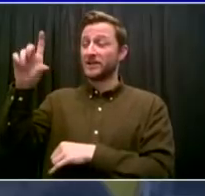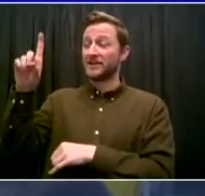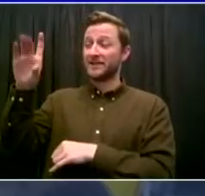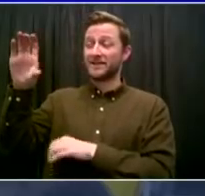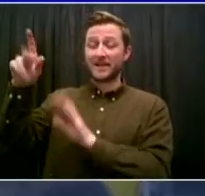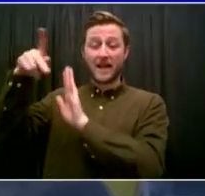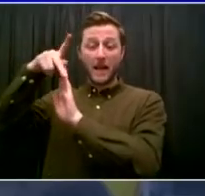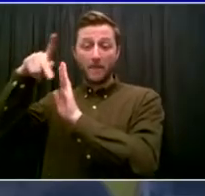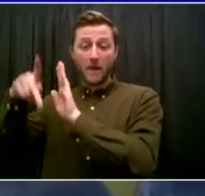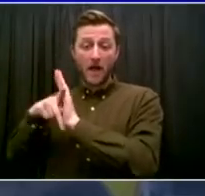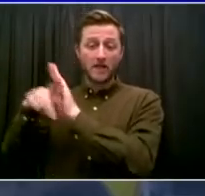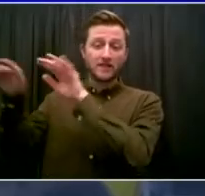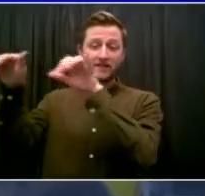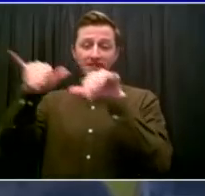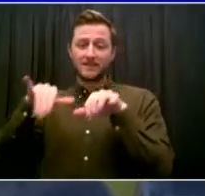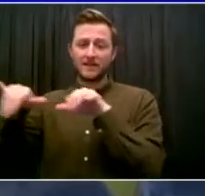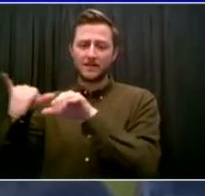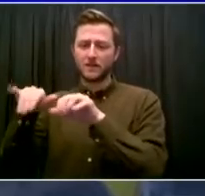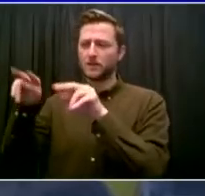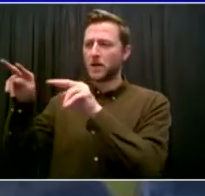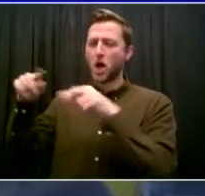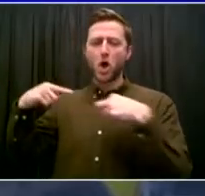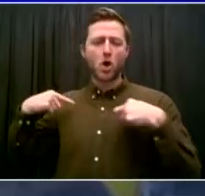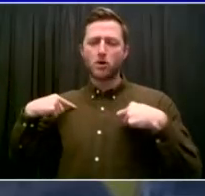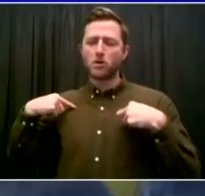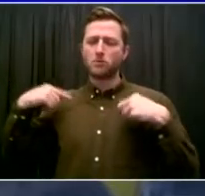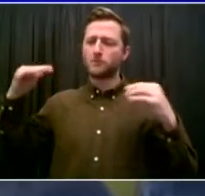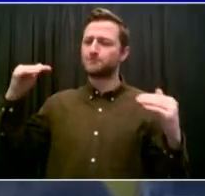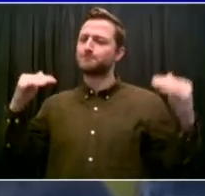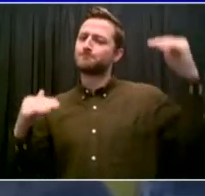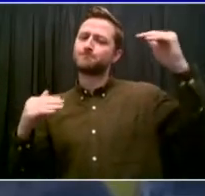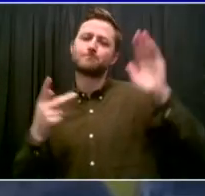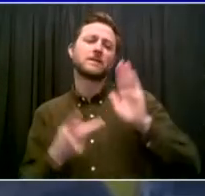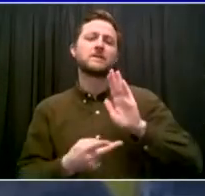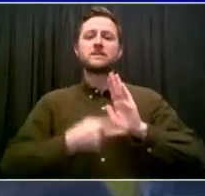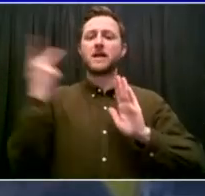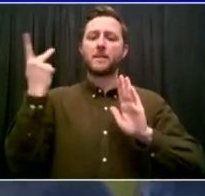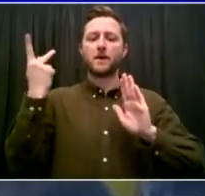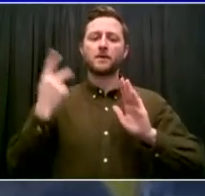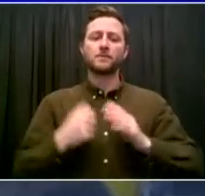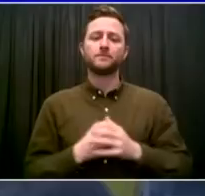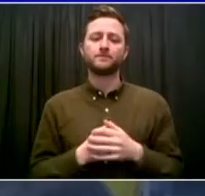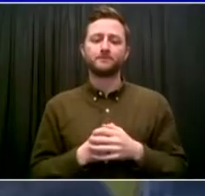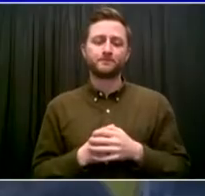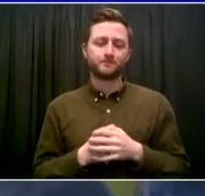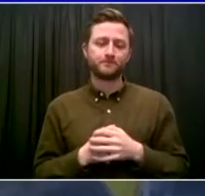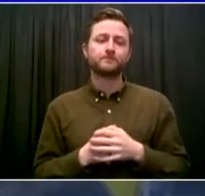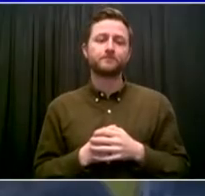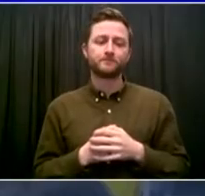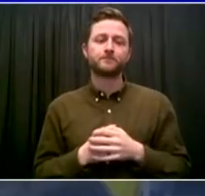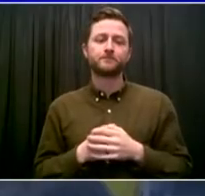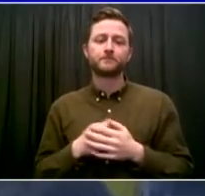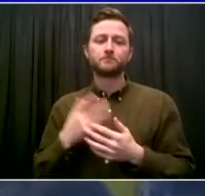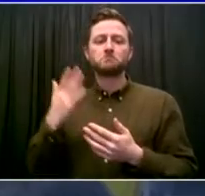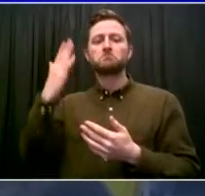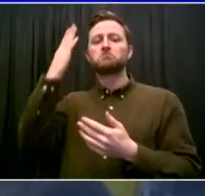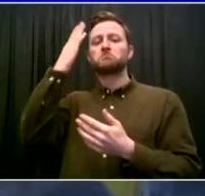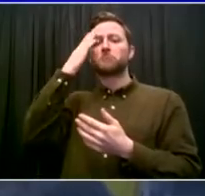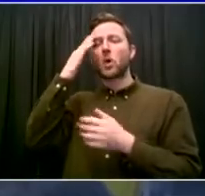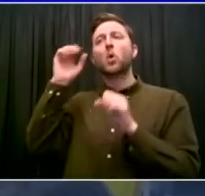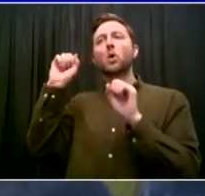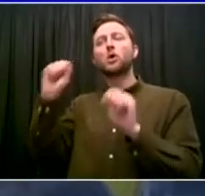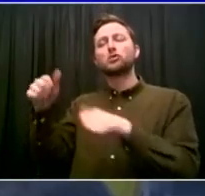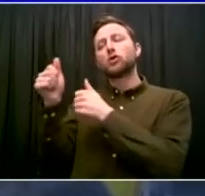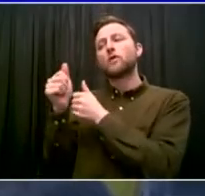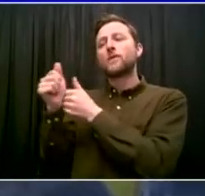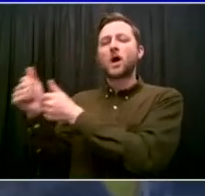to get in the way of what we thought we had to do in our school system to protect our children. We doubled them, and the success showed that